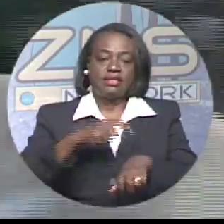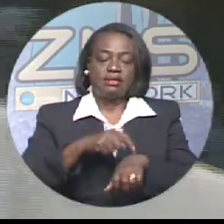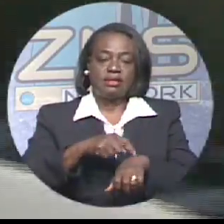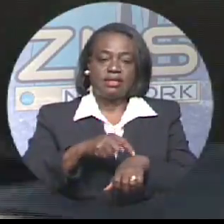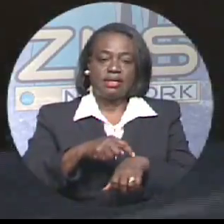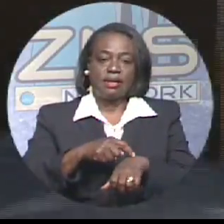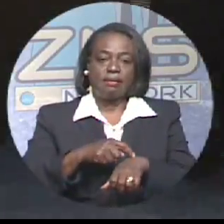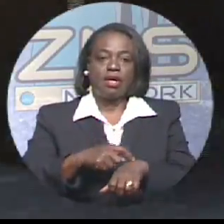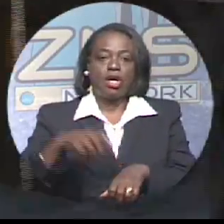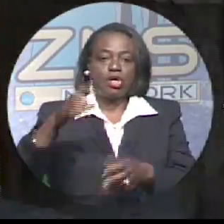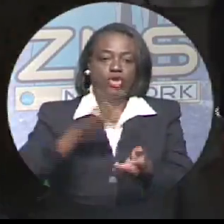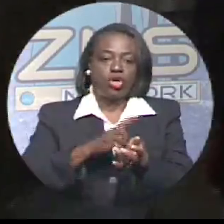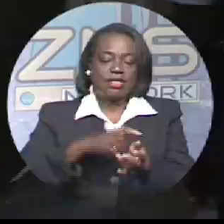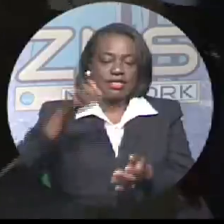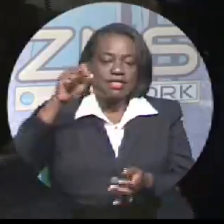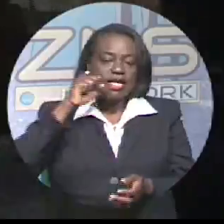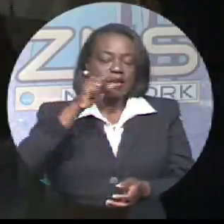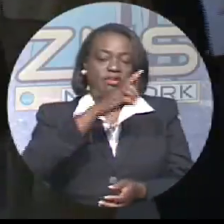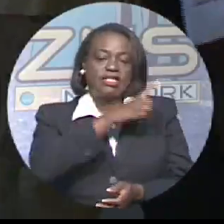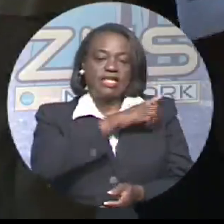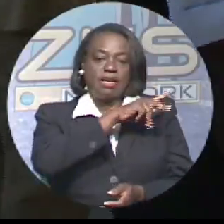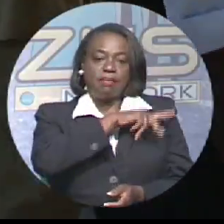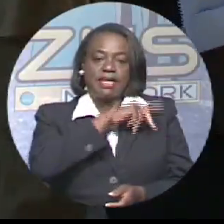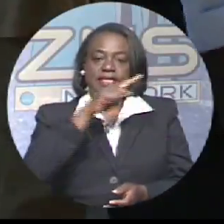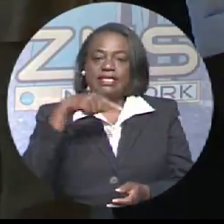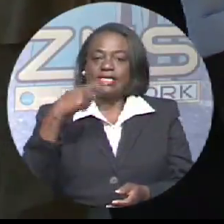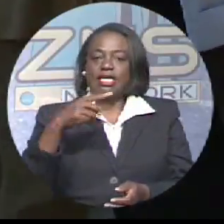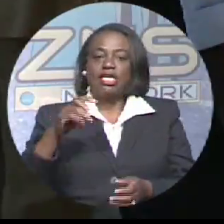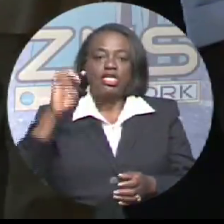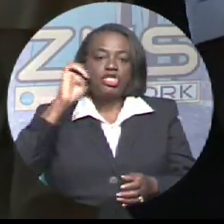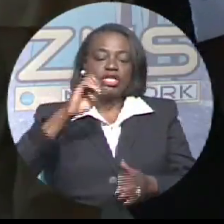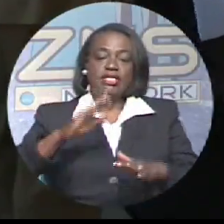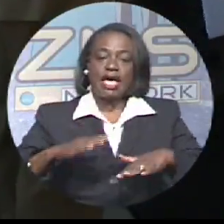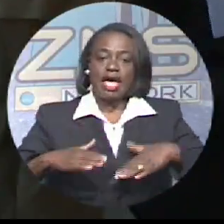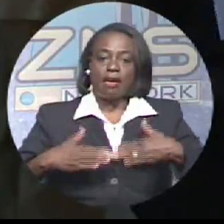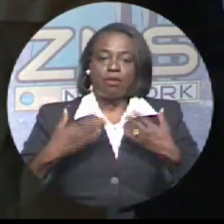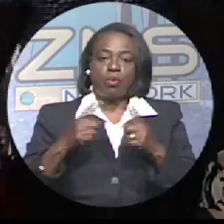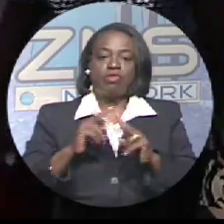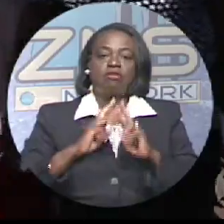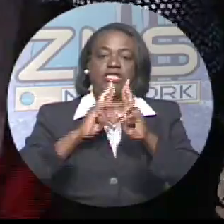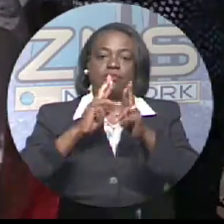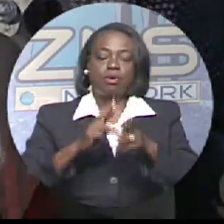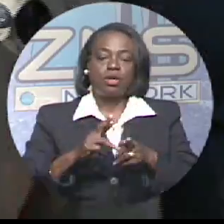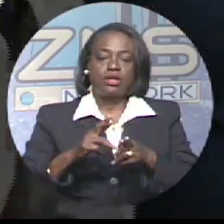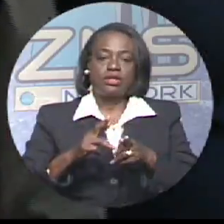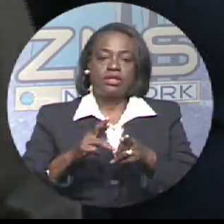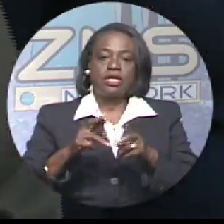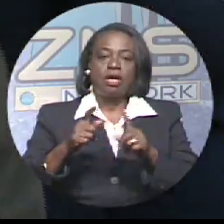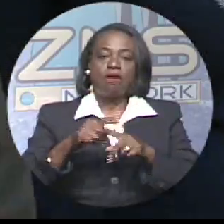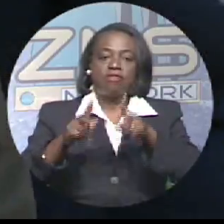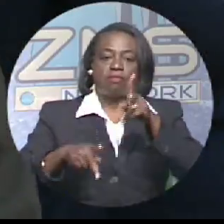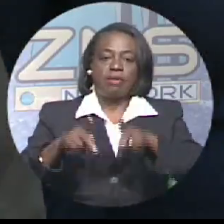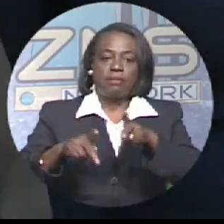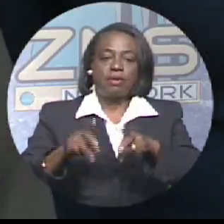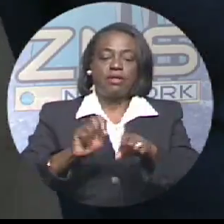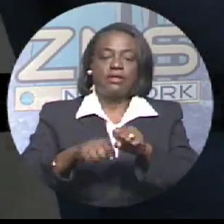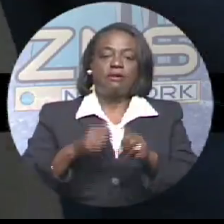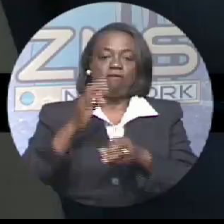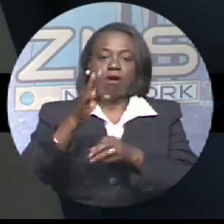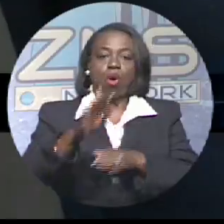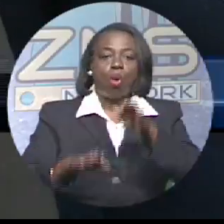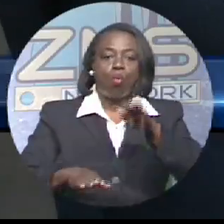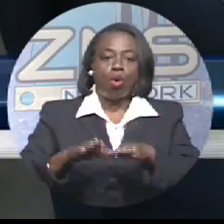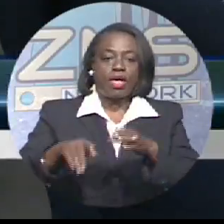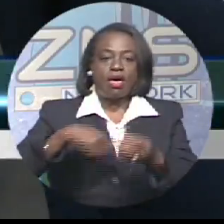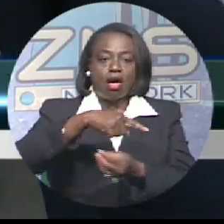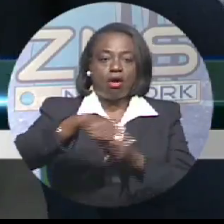Dean Patterson, says she's pleased with the response from residents so far. I think just walking around and letting them know that we're available,